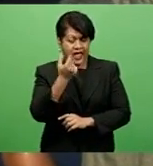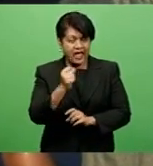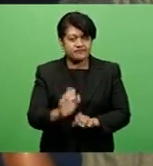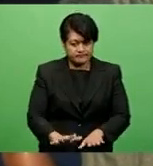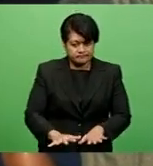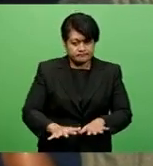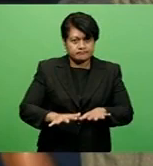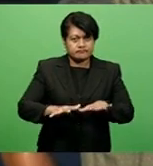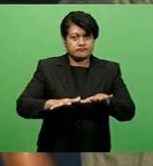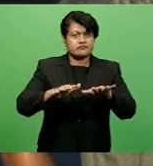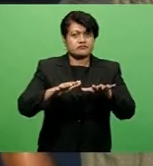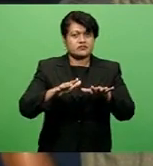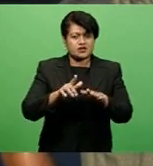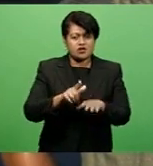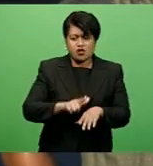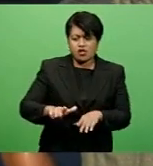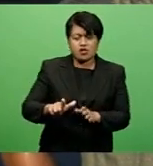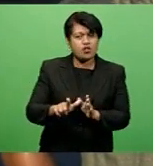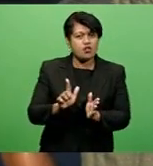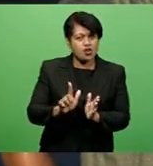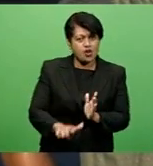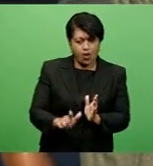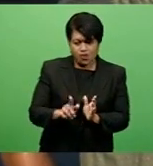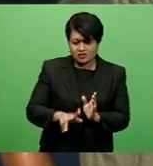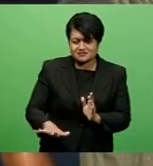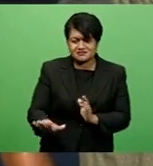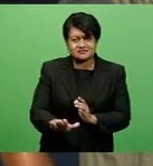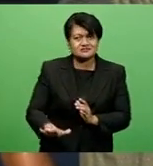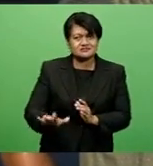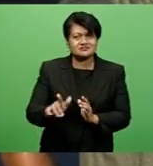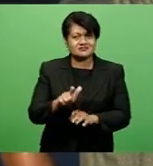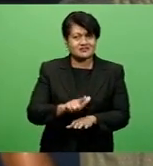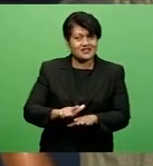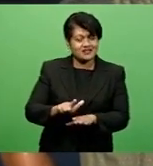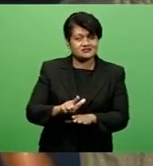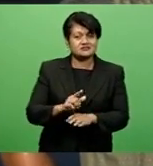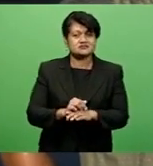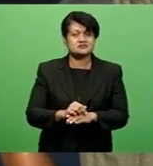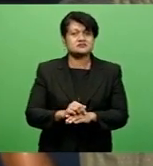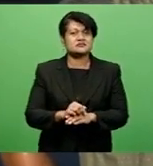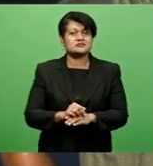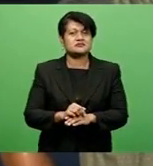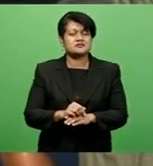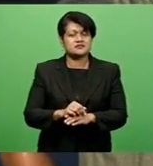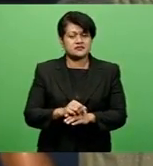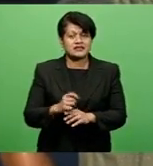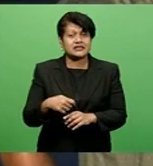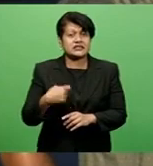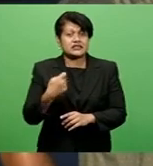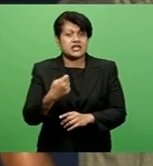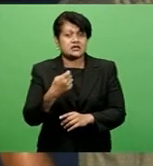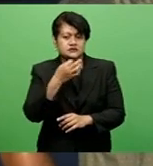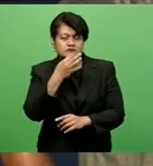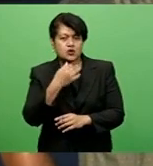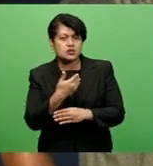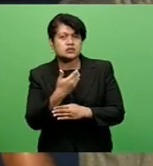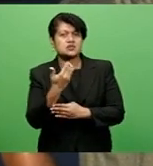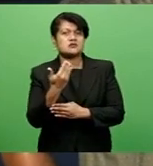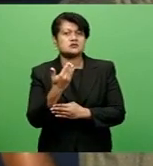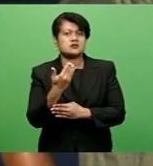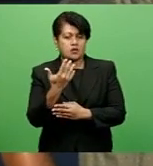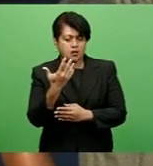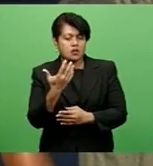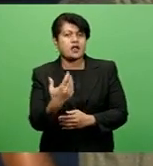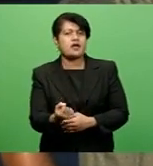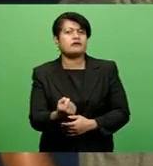areas, including landslides. So the risk of flooding and landslides are quite high come the next few days. We also anticipate